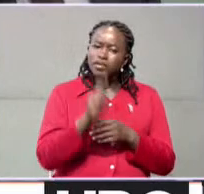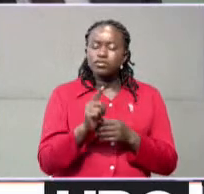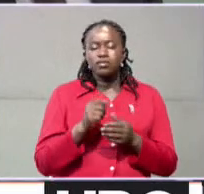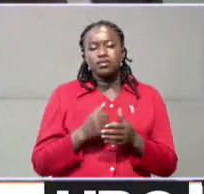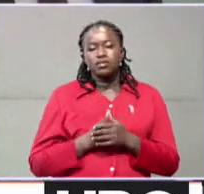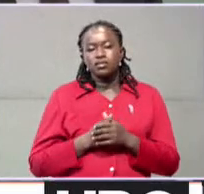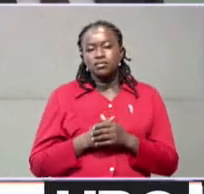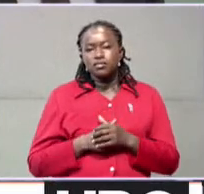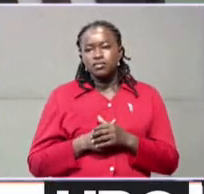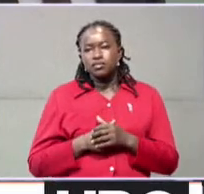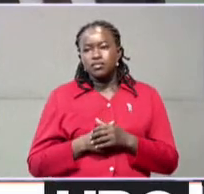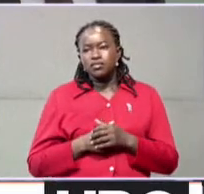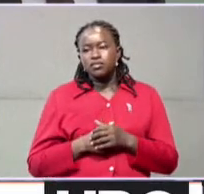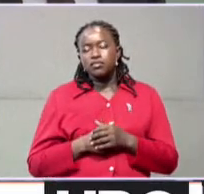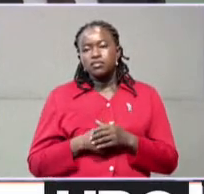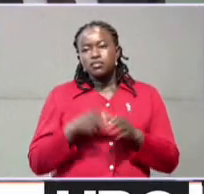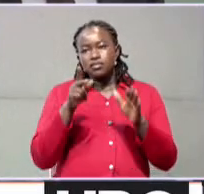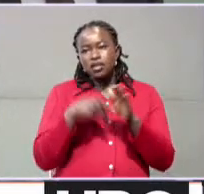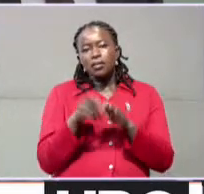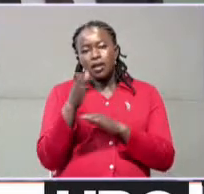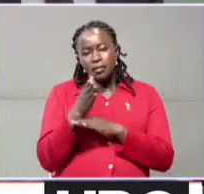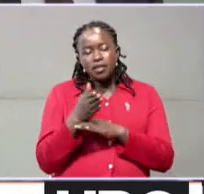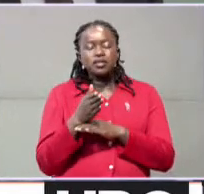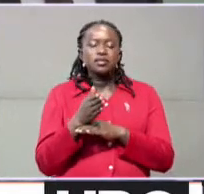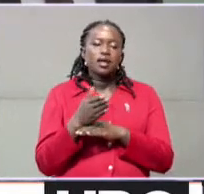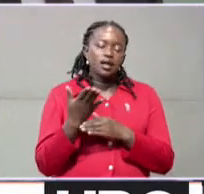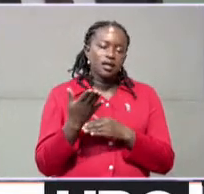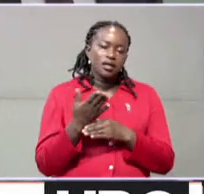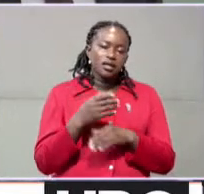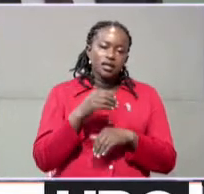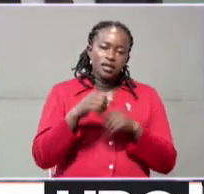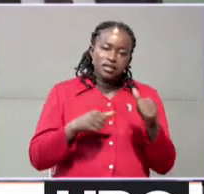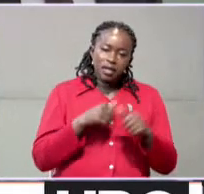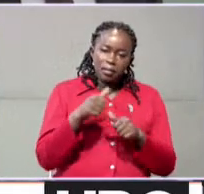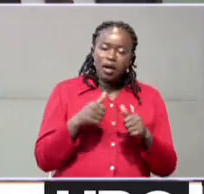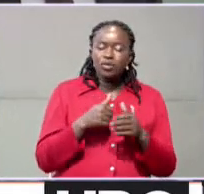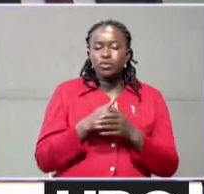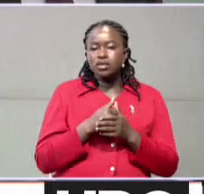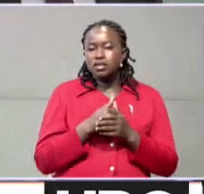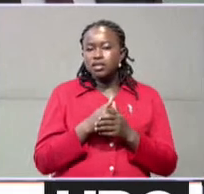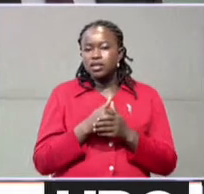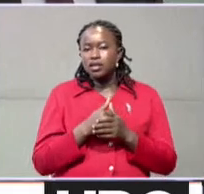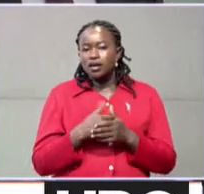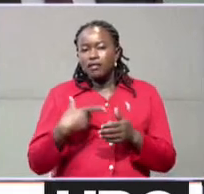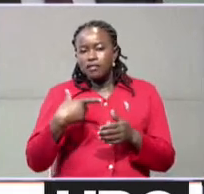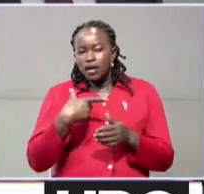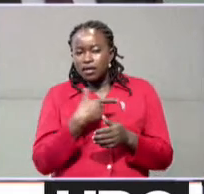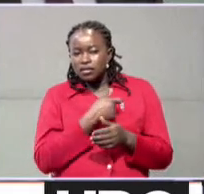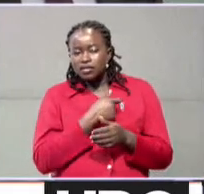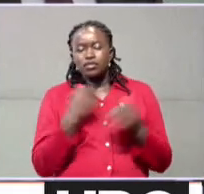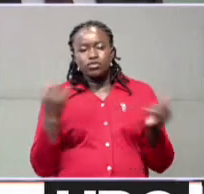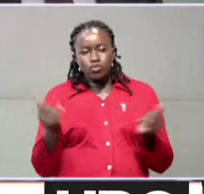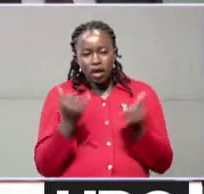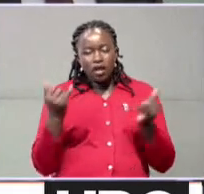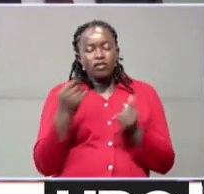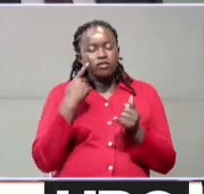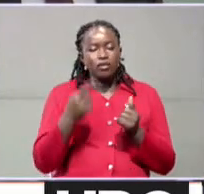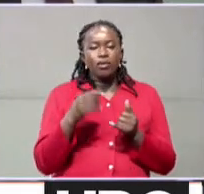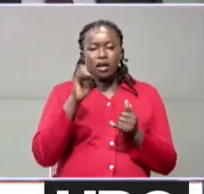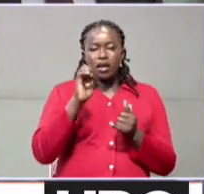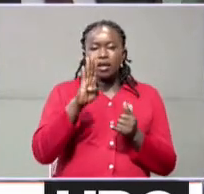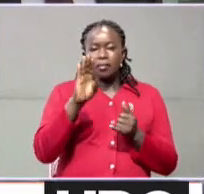question the prime minister is about to the hype over the vaccine trial of ebola